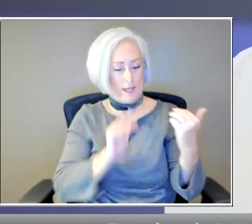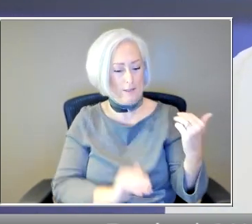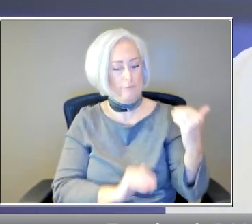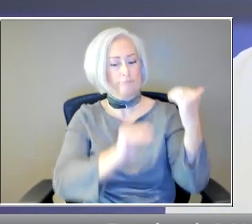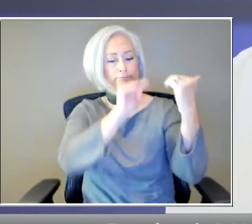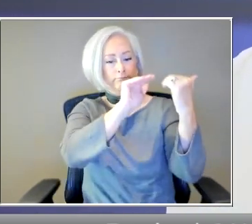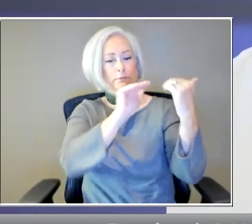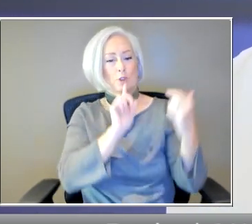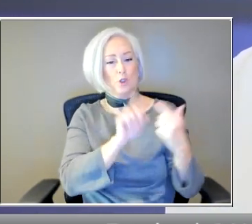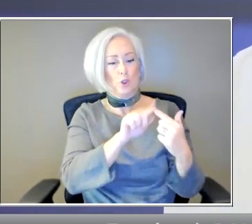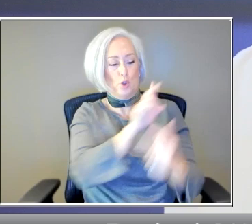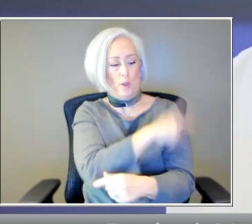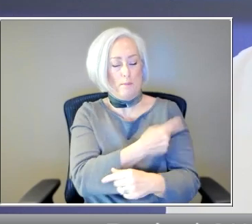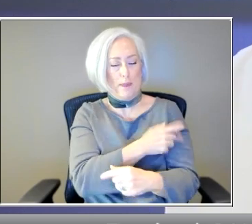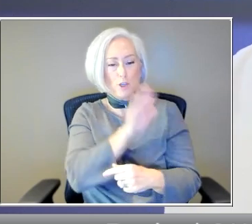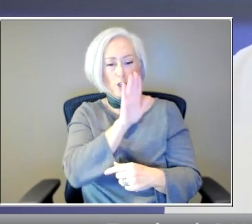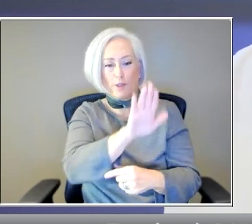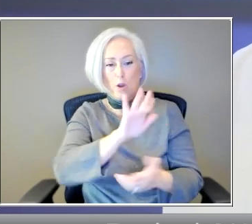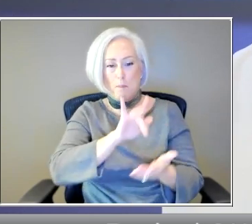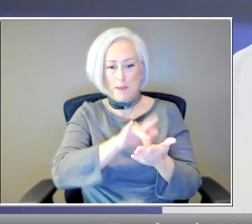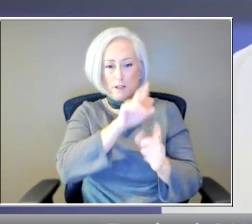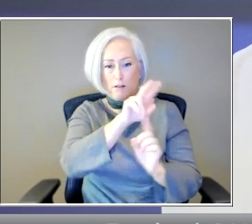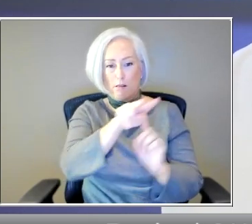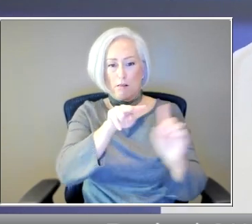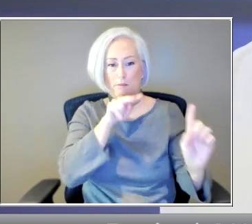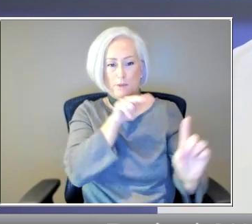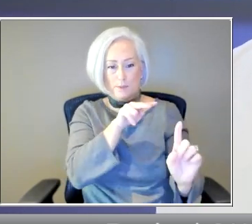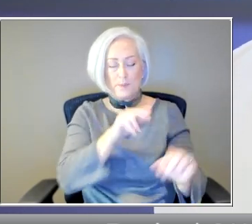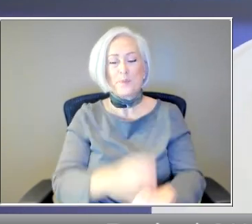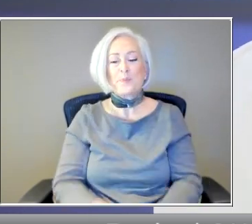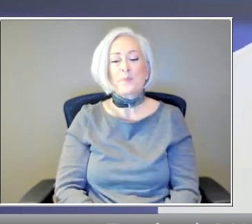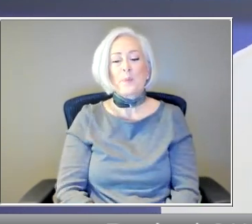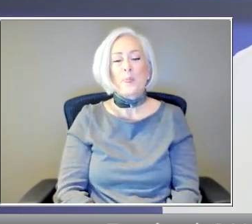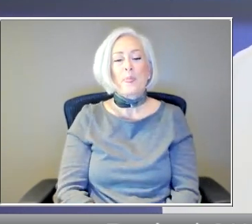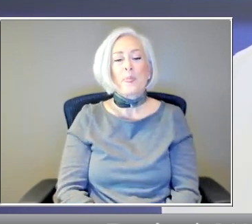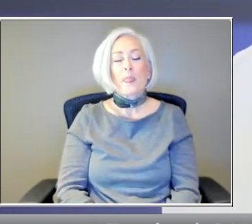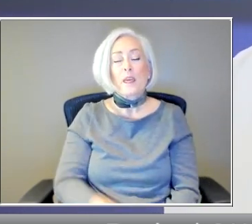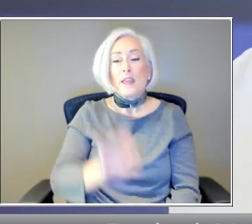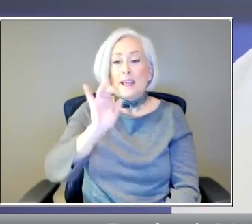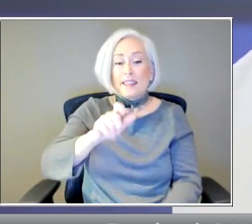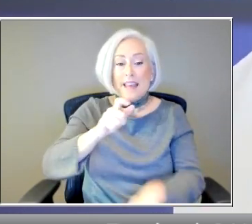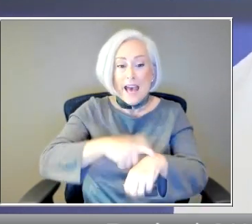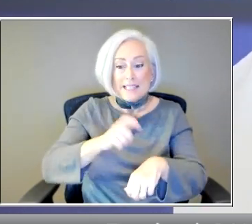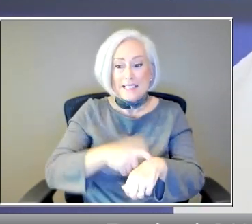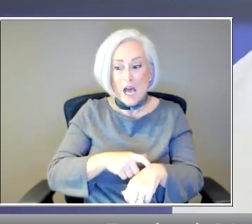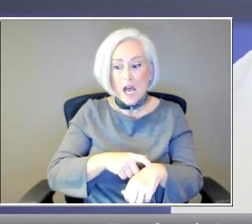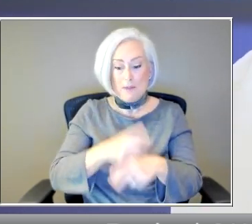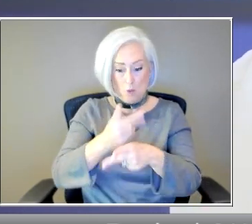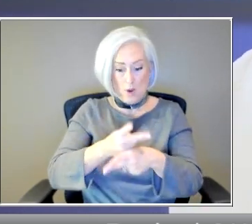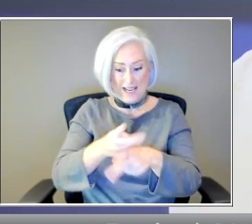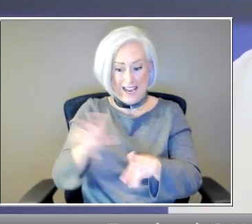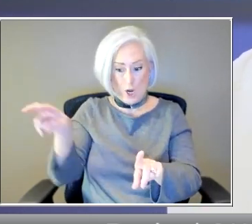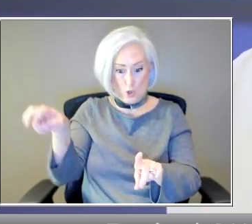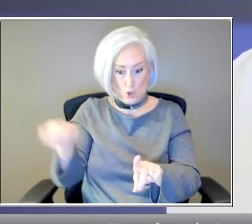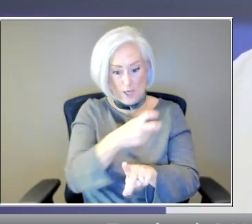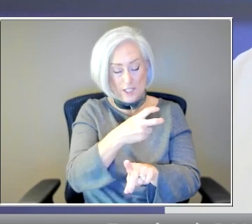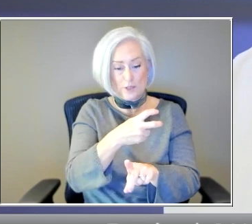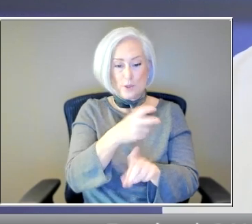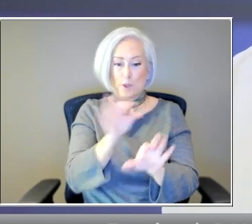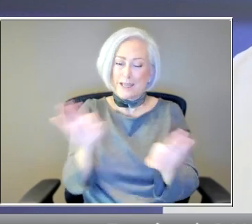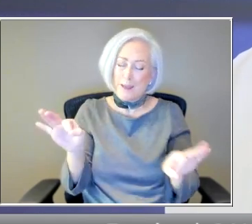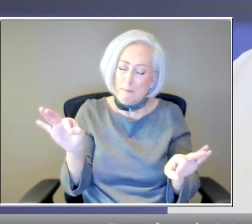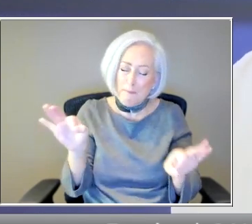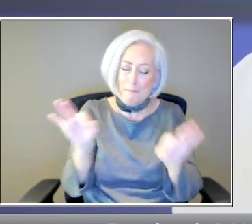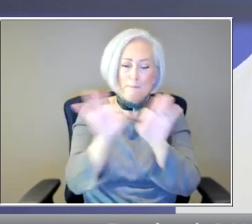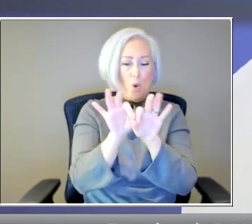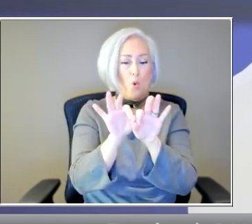medical standpoint. But at that moment of transfer of care is a really important moment as well, because you have to meet patients